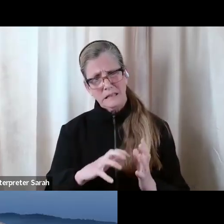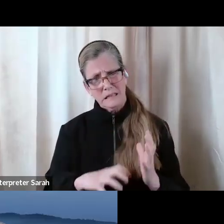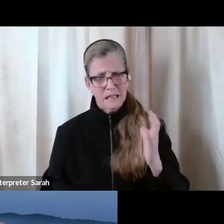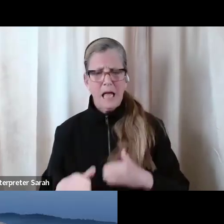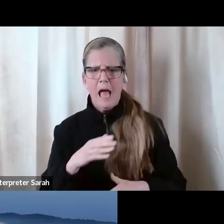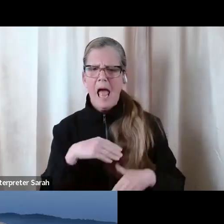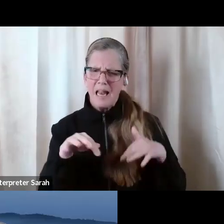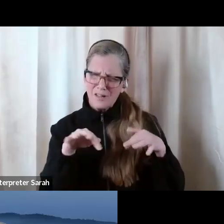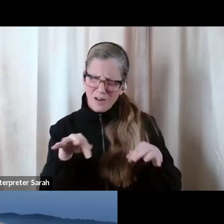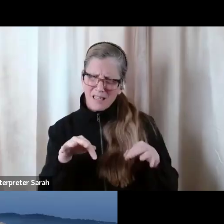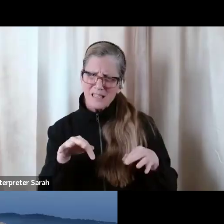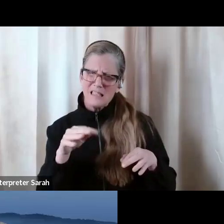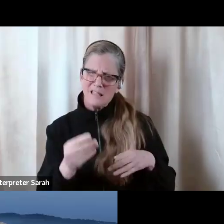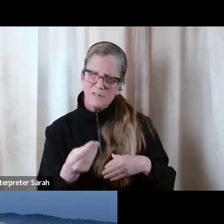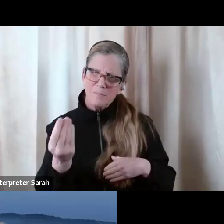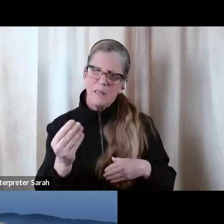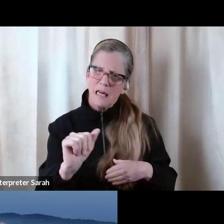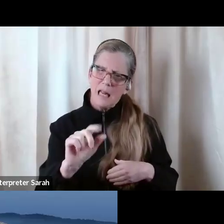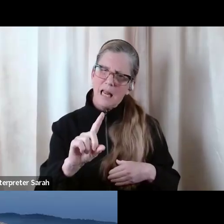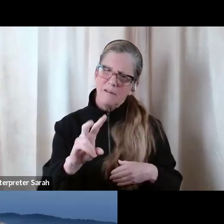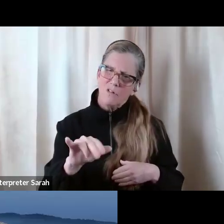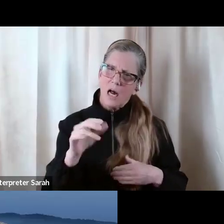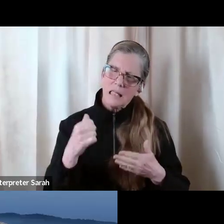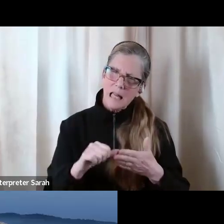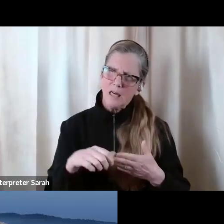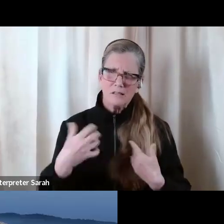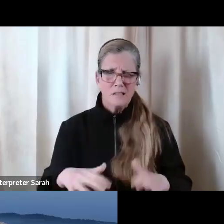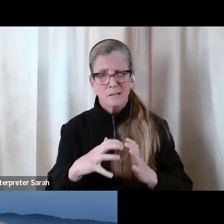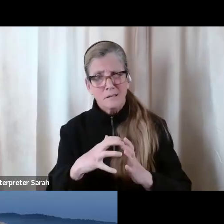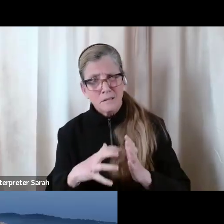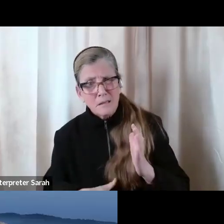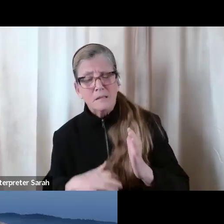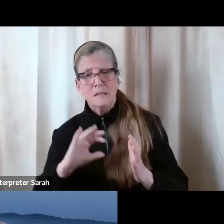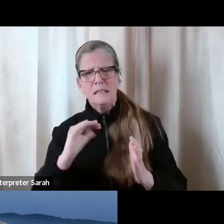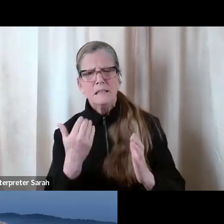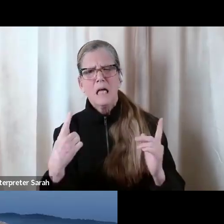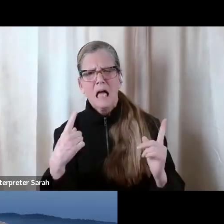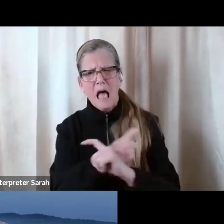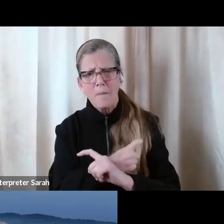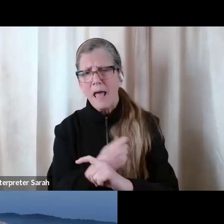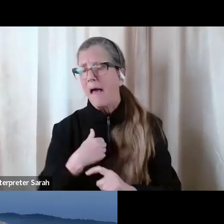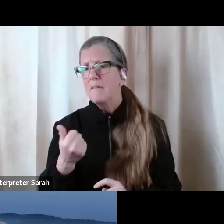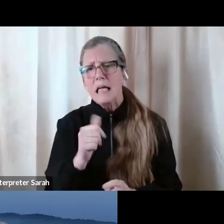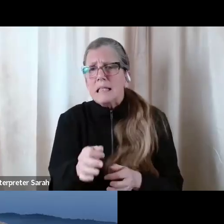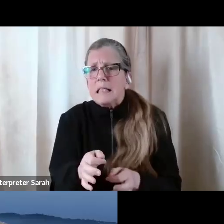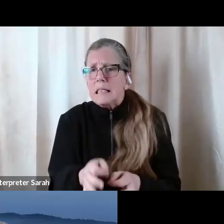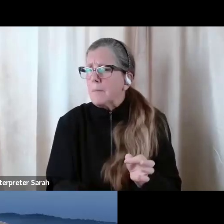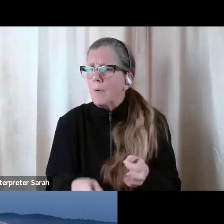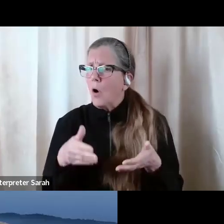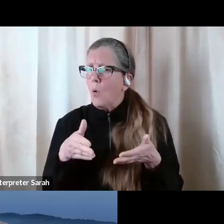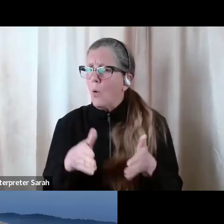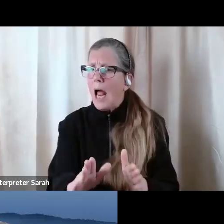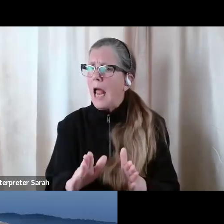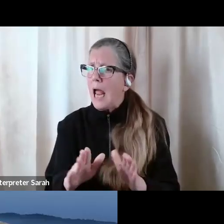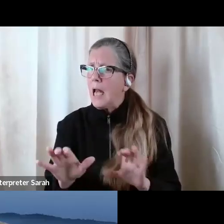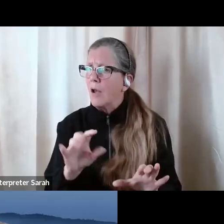his original question of if there were simple ways to approach that. If you'd like to make any last comment.